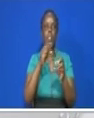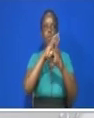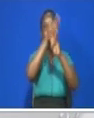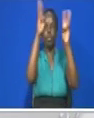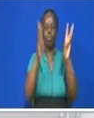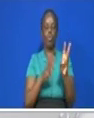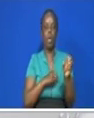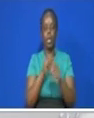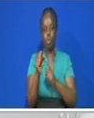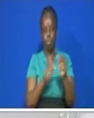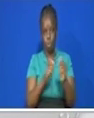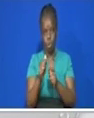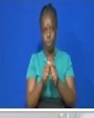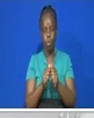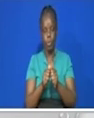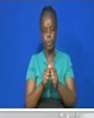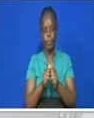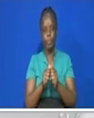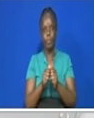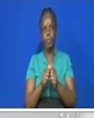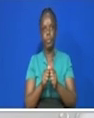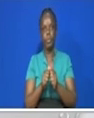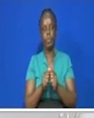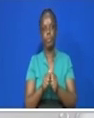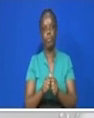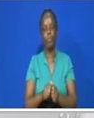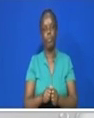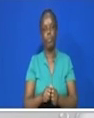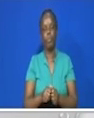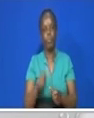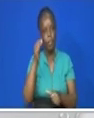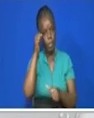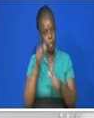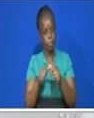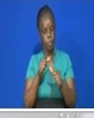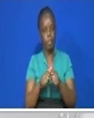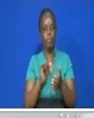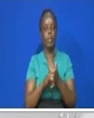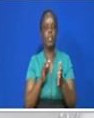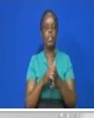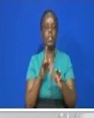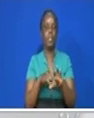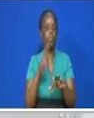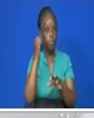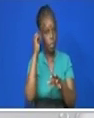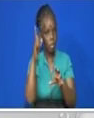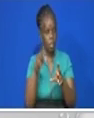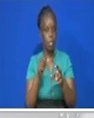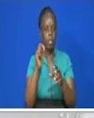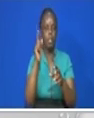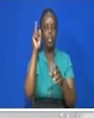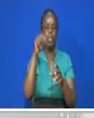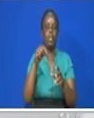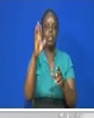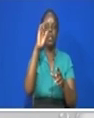First World War or in the World War I. Remember that as you understand Triple